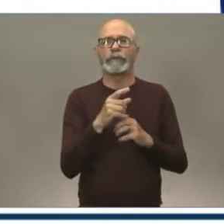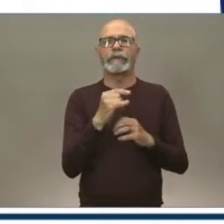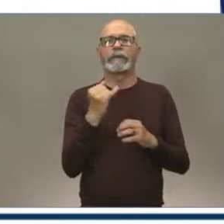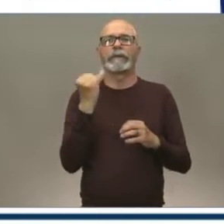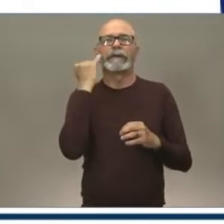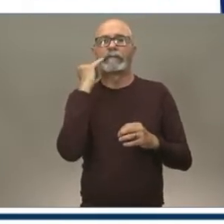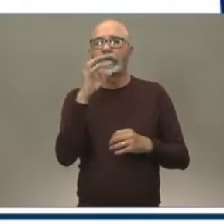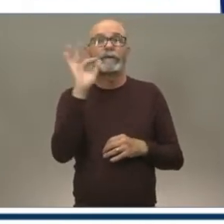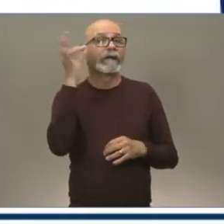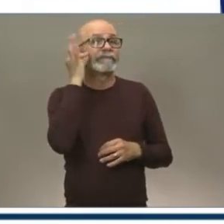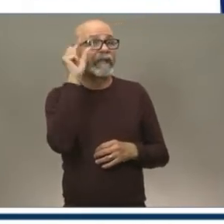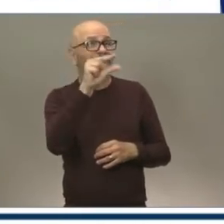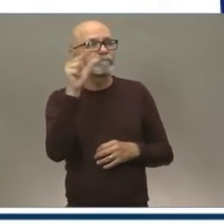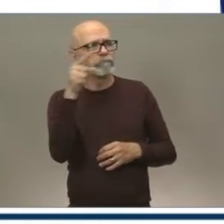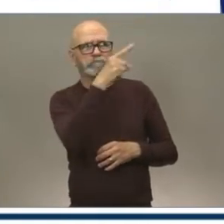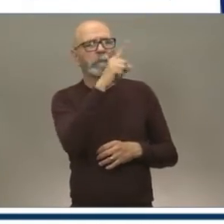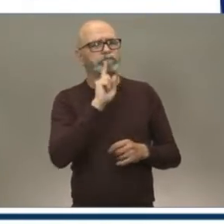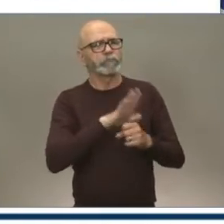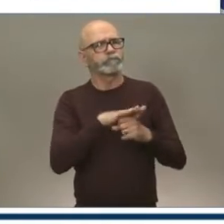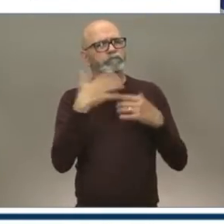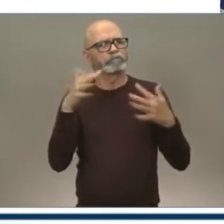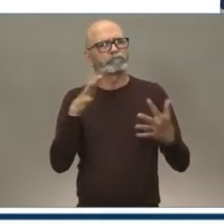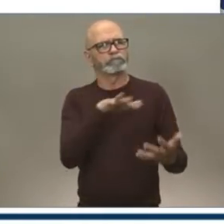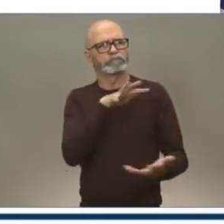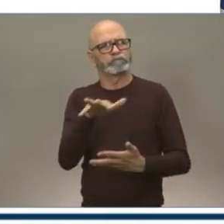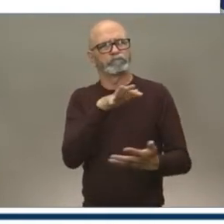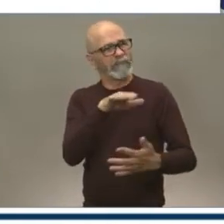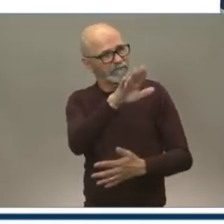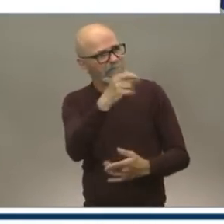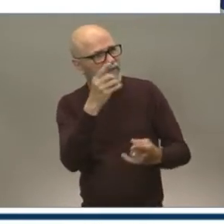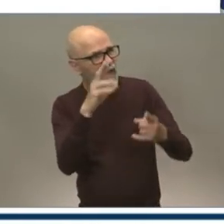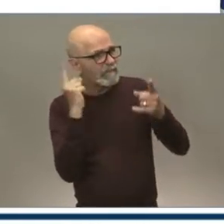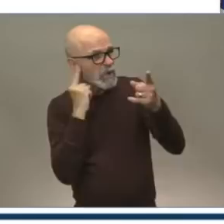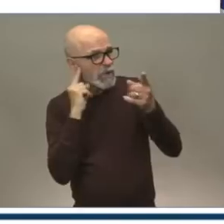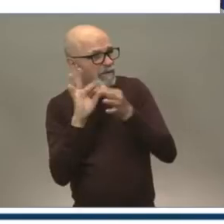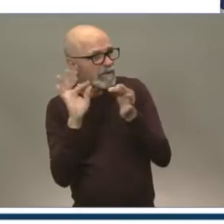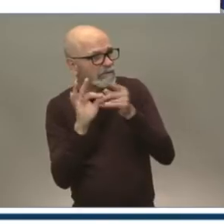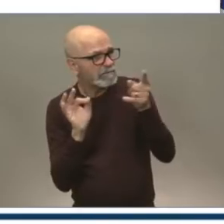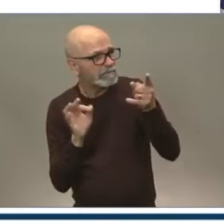vaccine. And Dr. Strang, you probably have some. Yeah, and I can add that that's never, all our